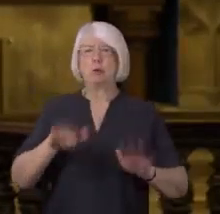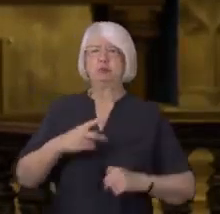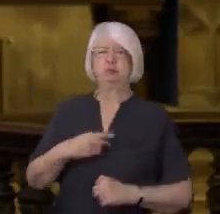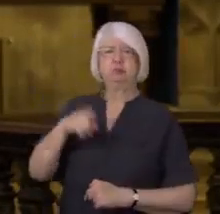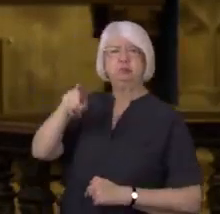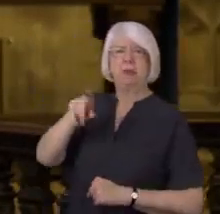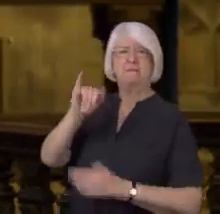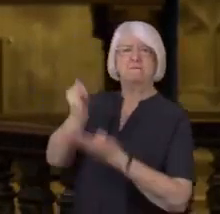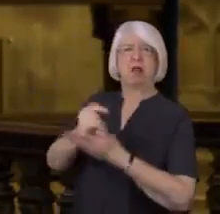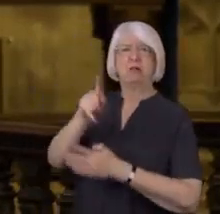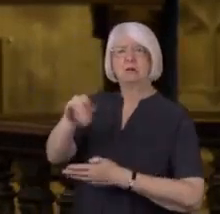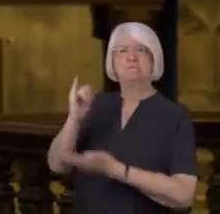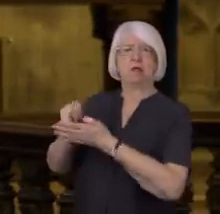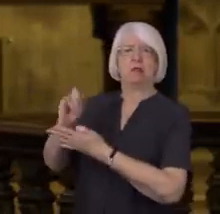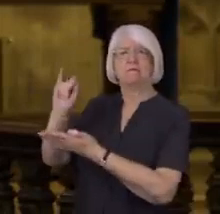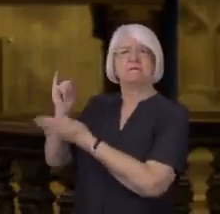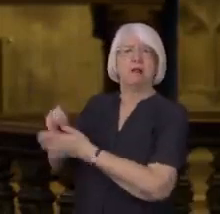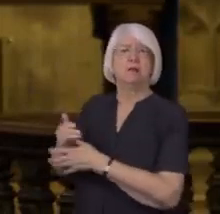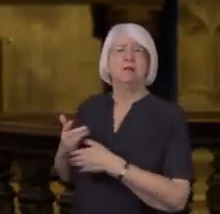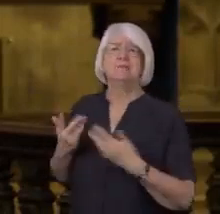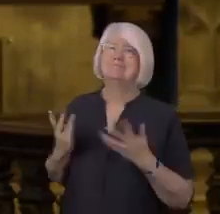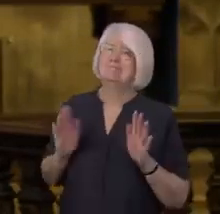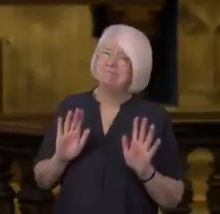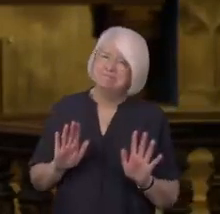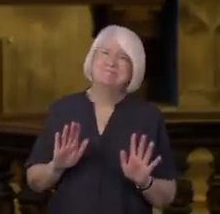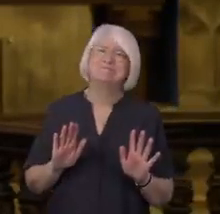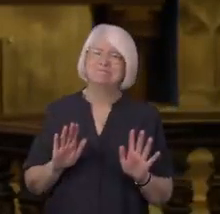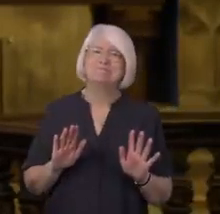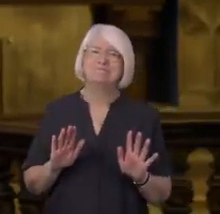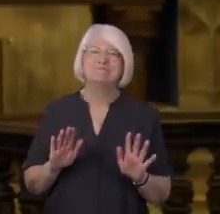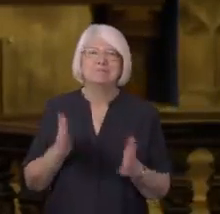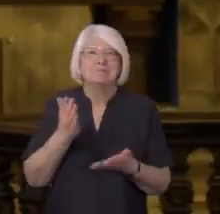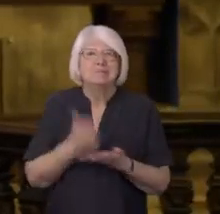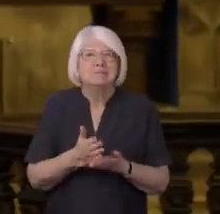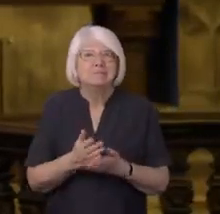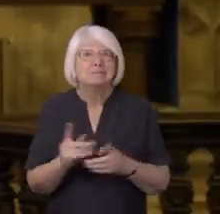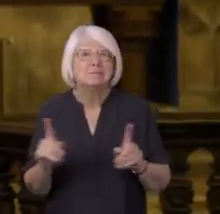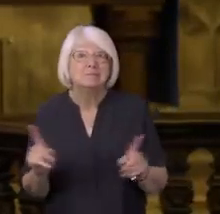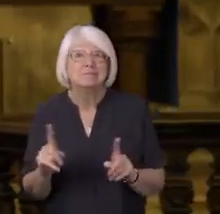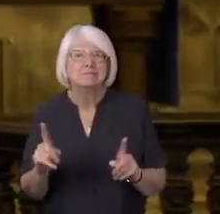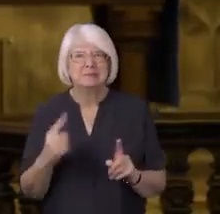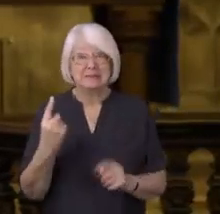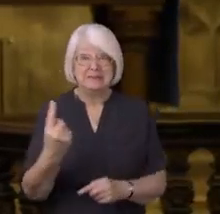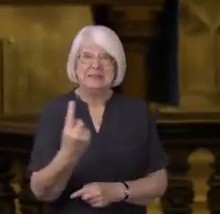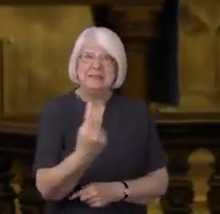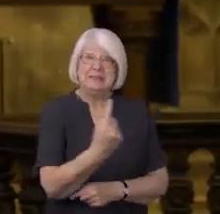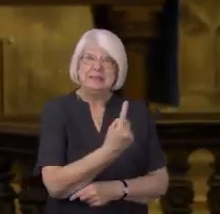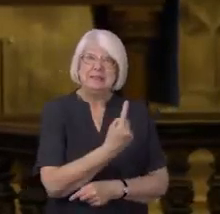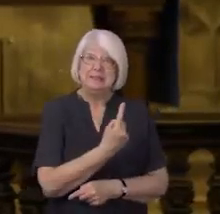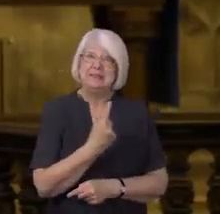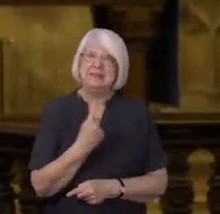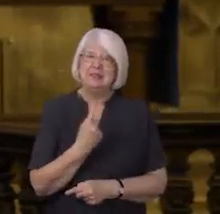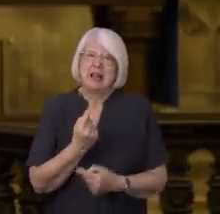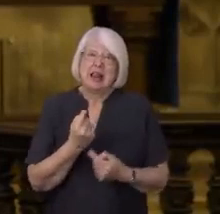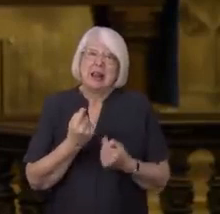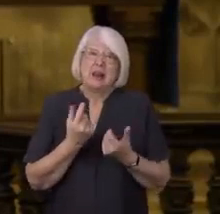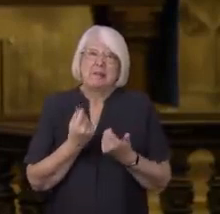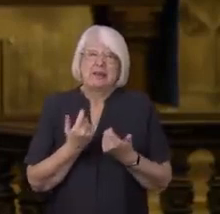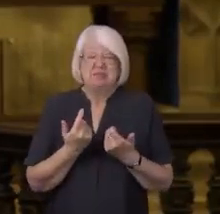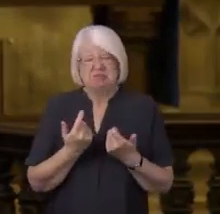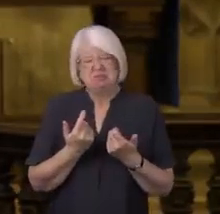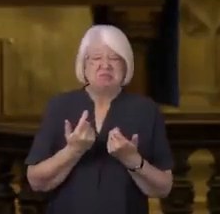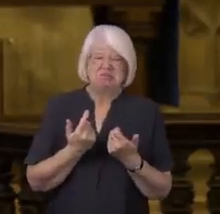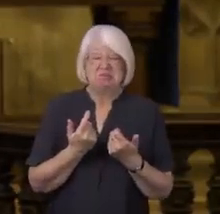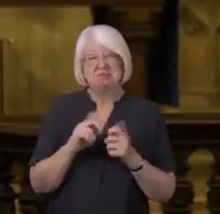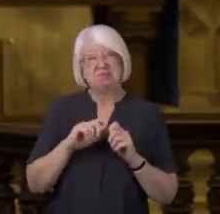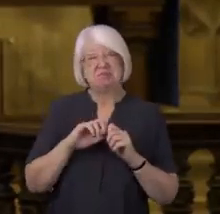other people and blame other people for that. But the truth is that each of us is a little bit broken.